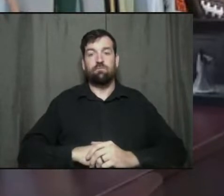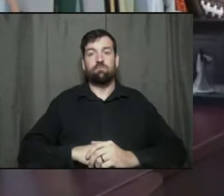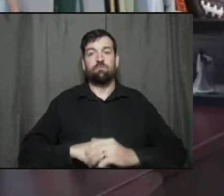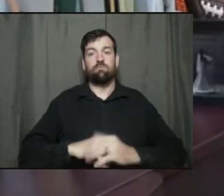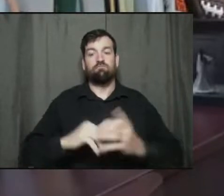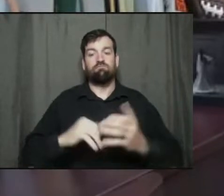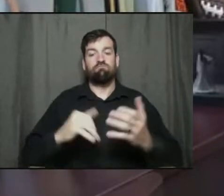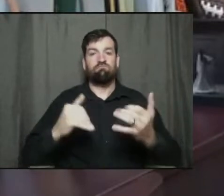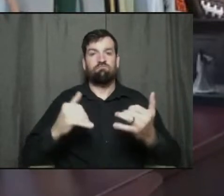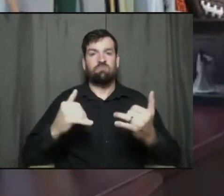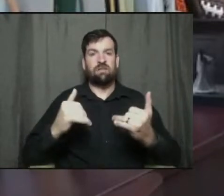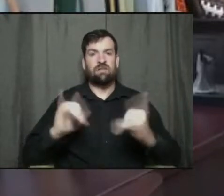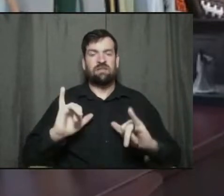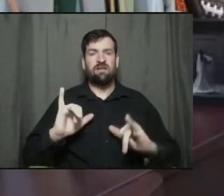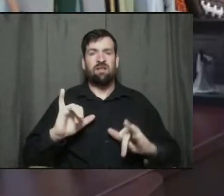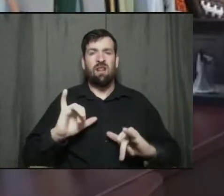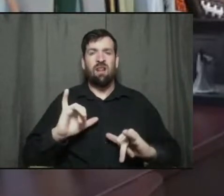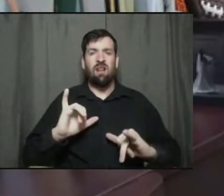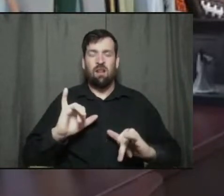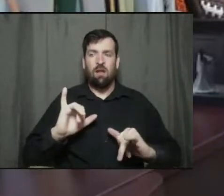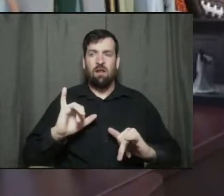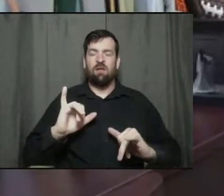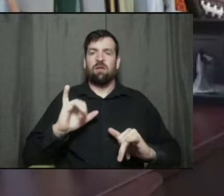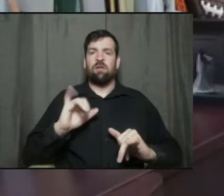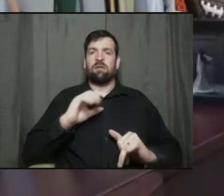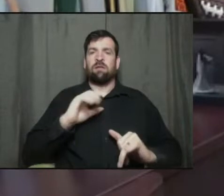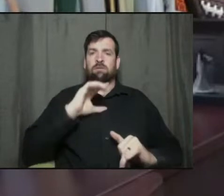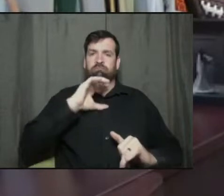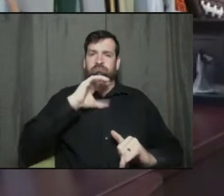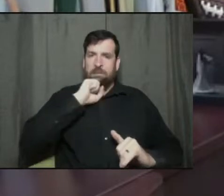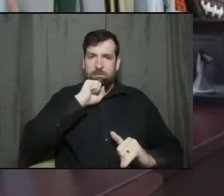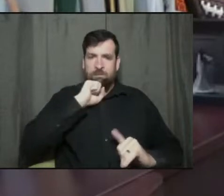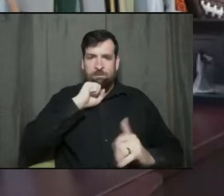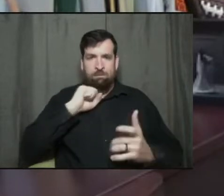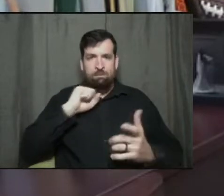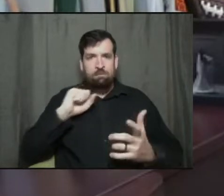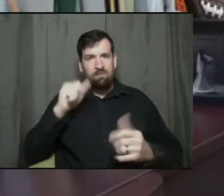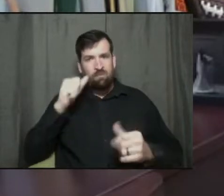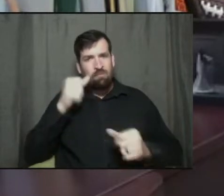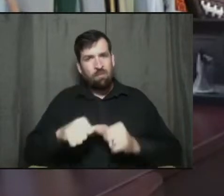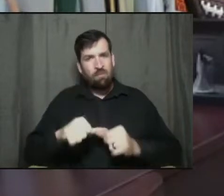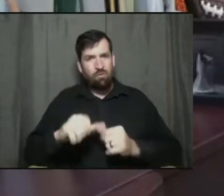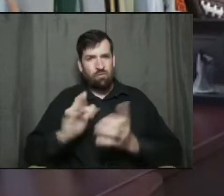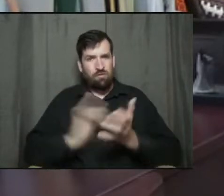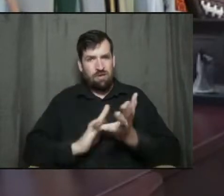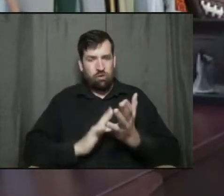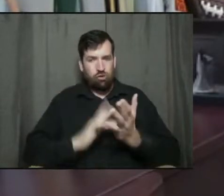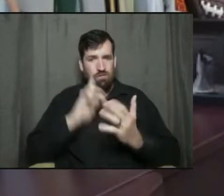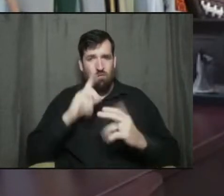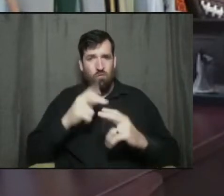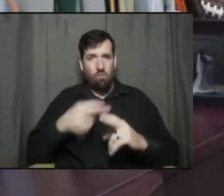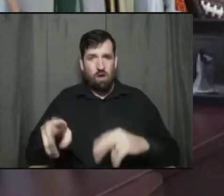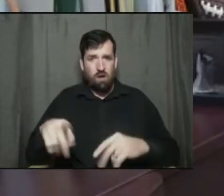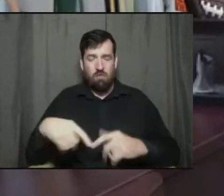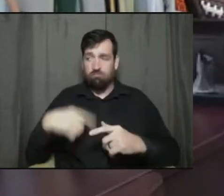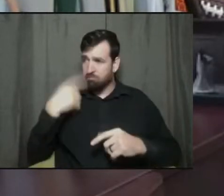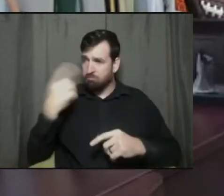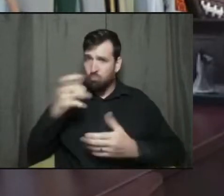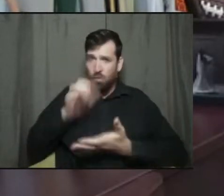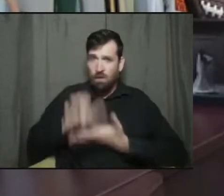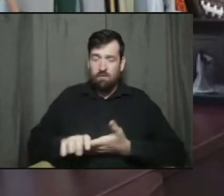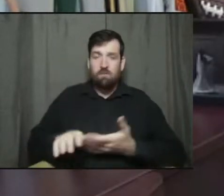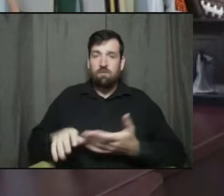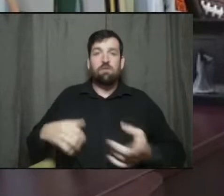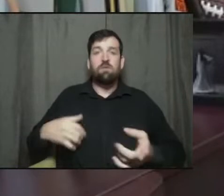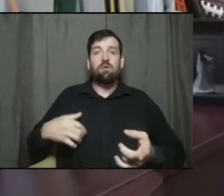I get choked up sometimes when I think about it, because, I remember being on it for a while and told my wife, hey, I don't want to forget